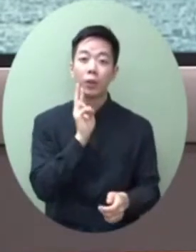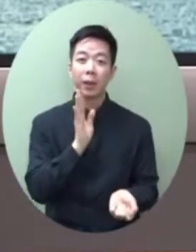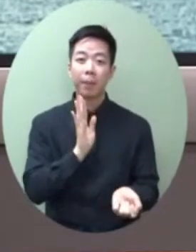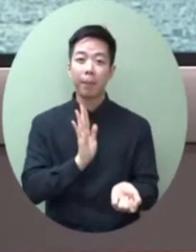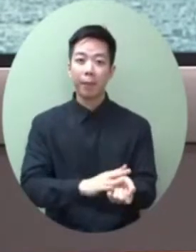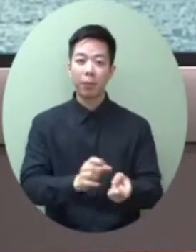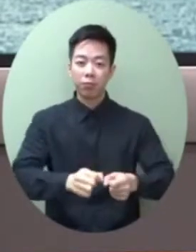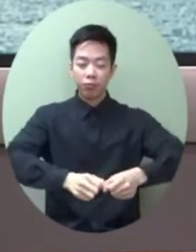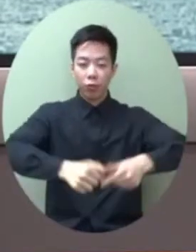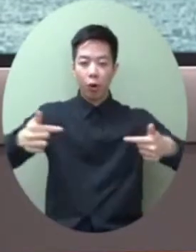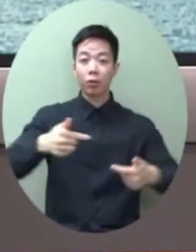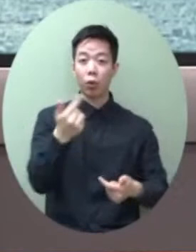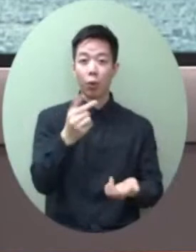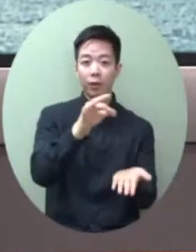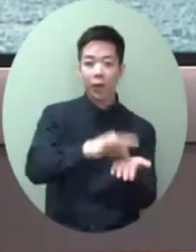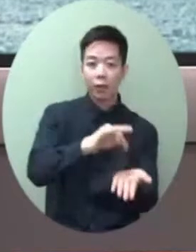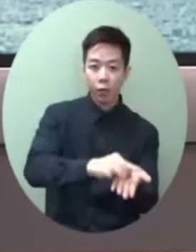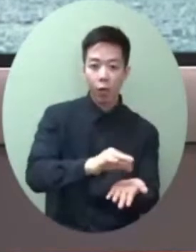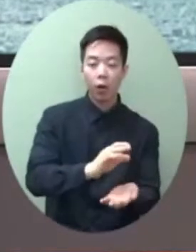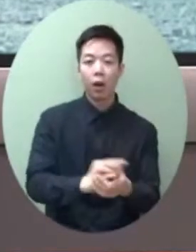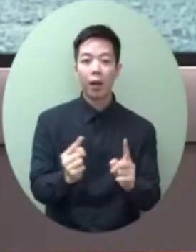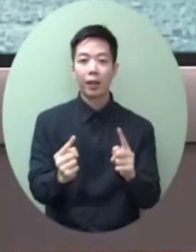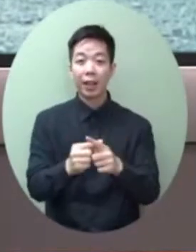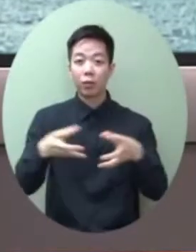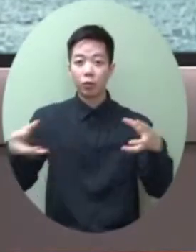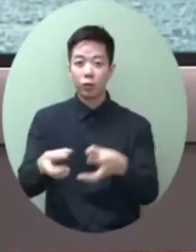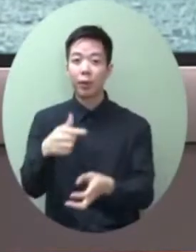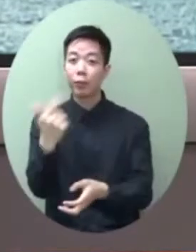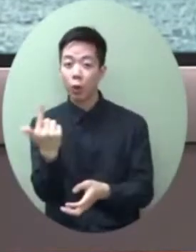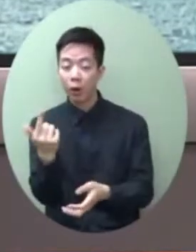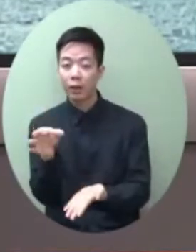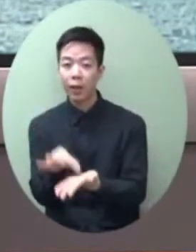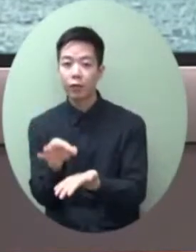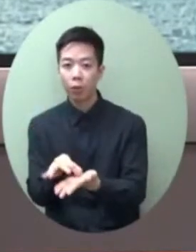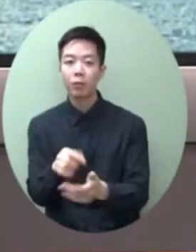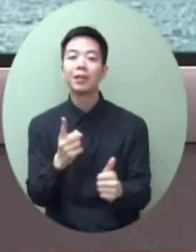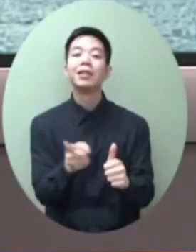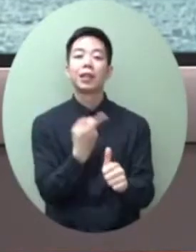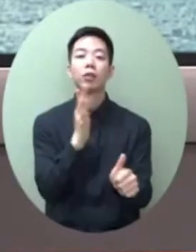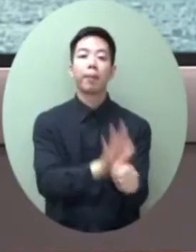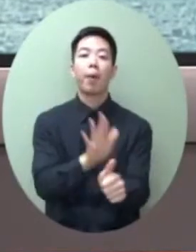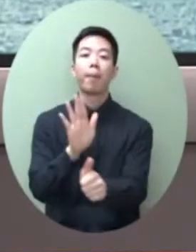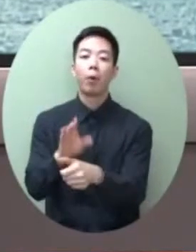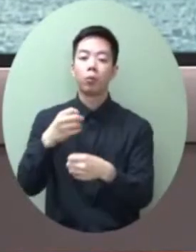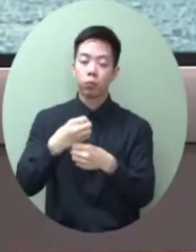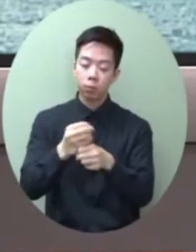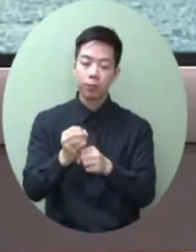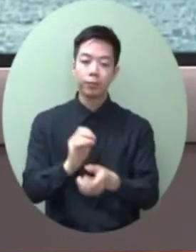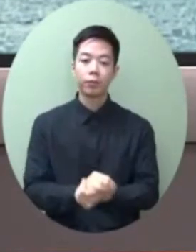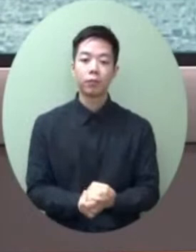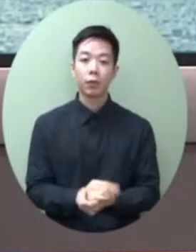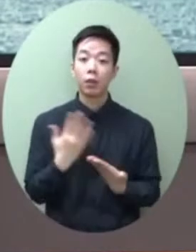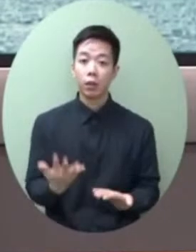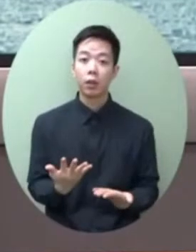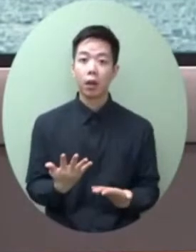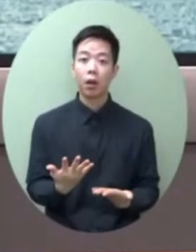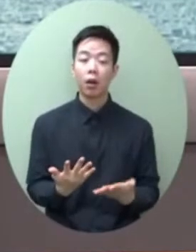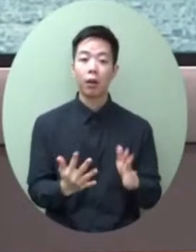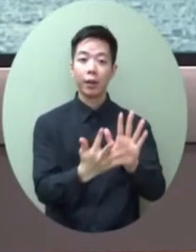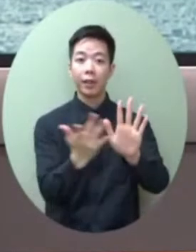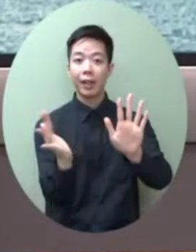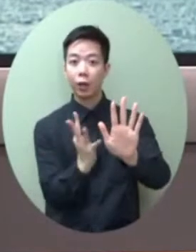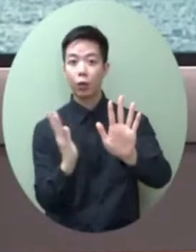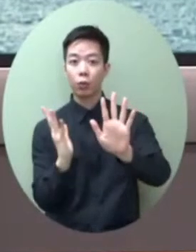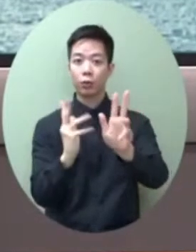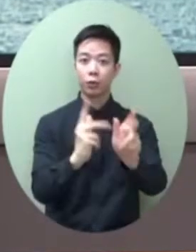test people living in places with outbreaks first. And maybe